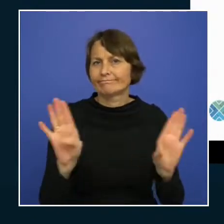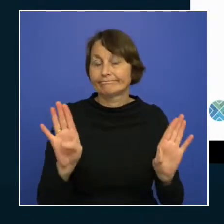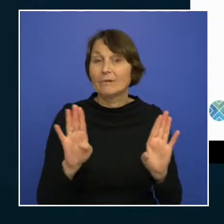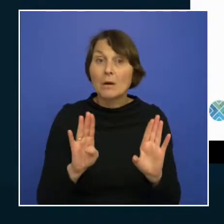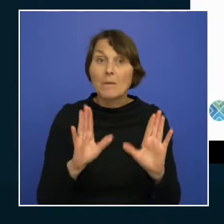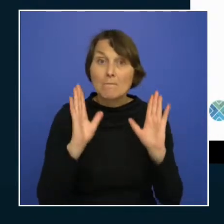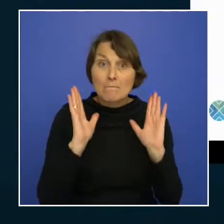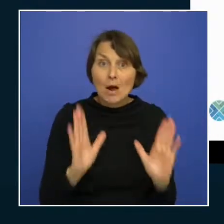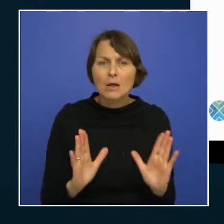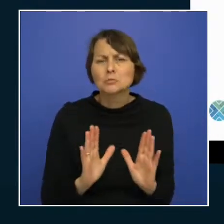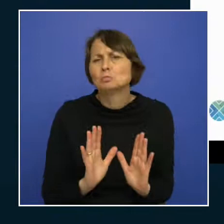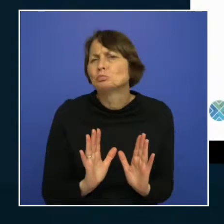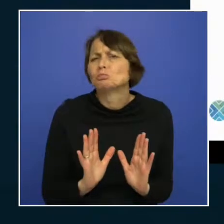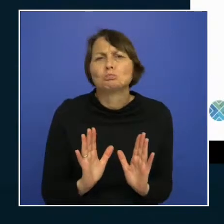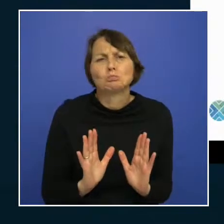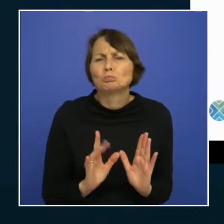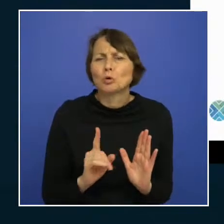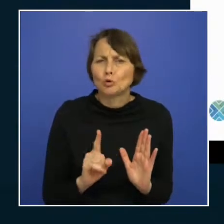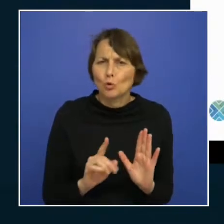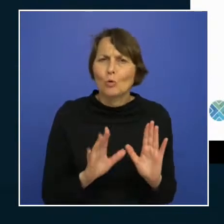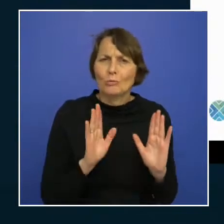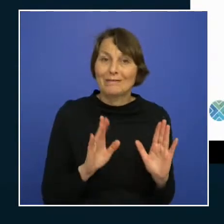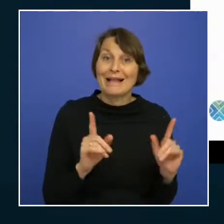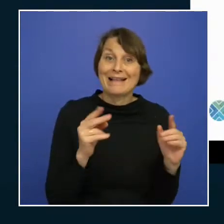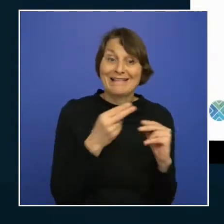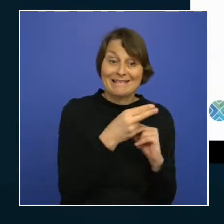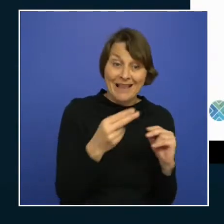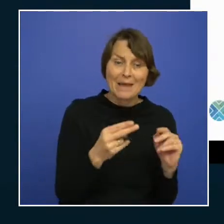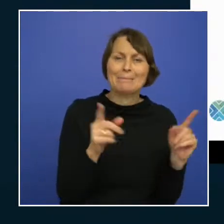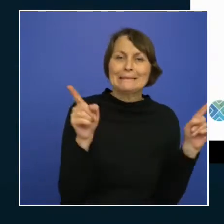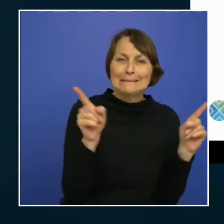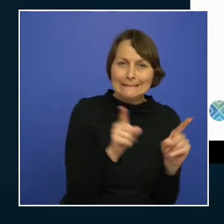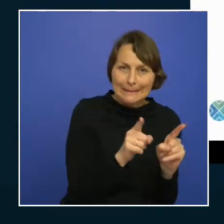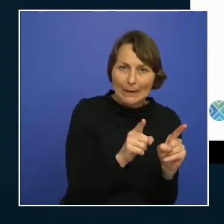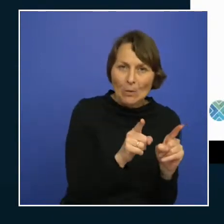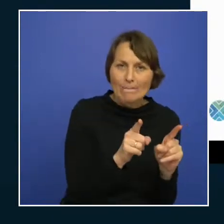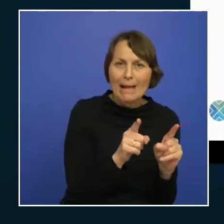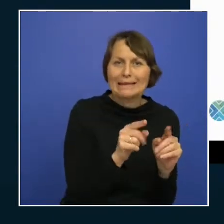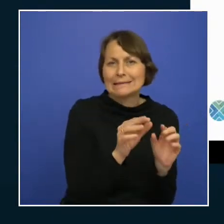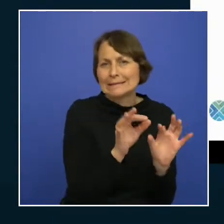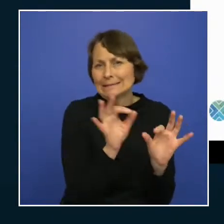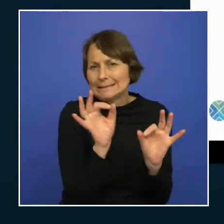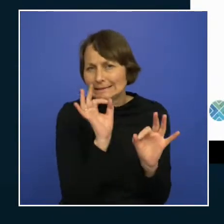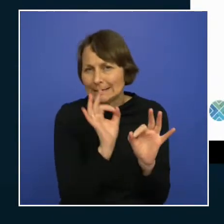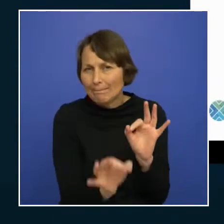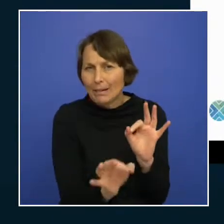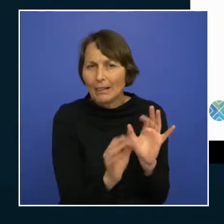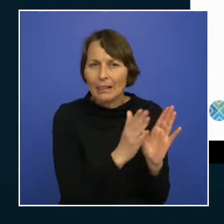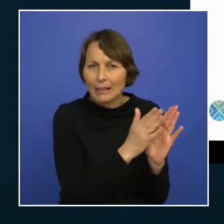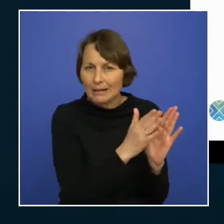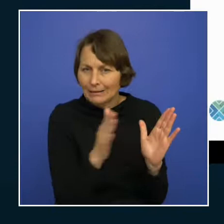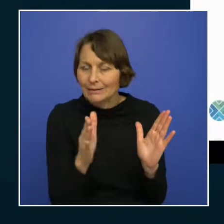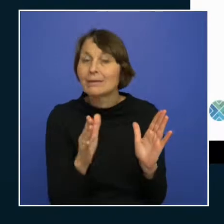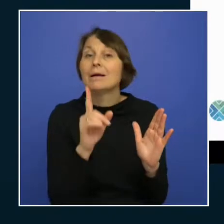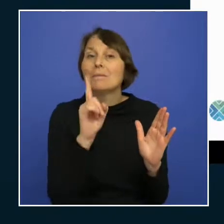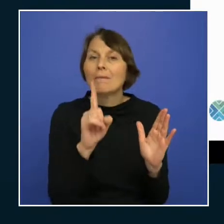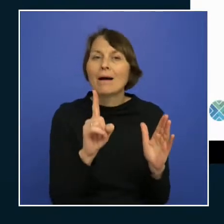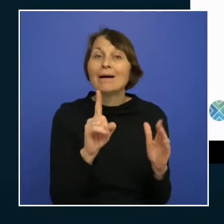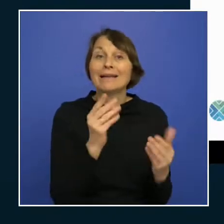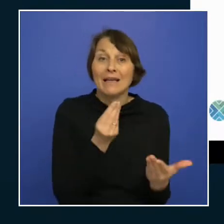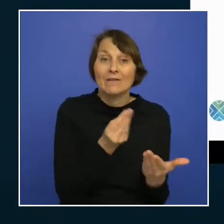So basically try to keep the name as simple and as compact as possible while you have the information you